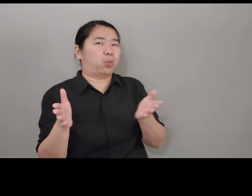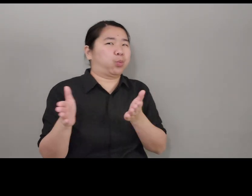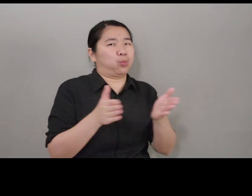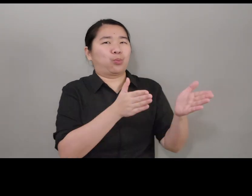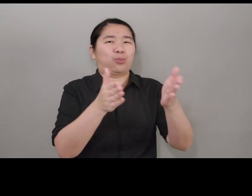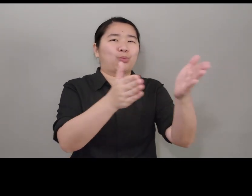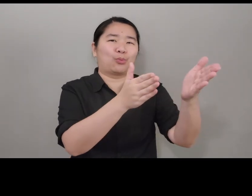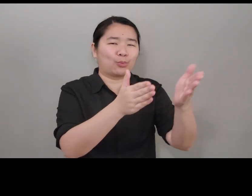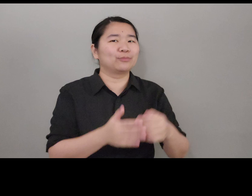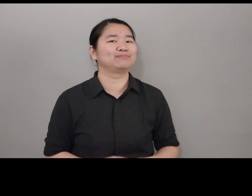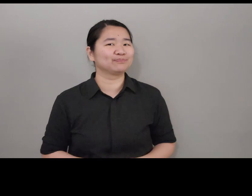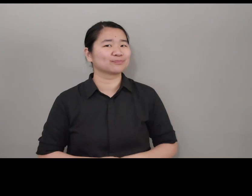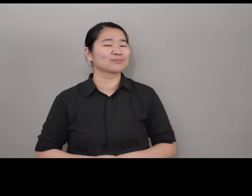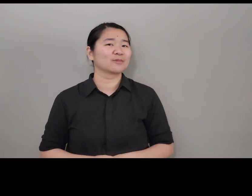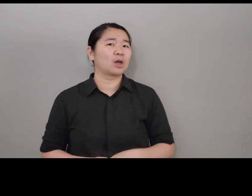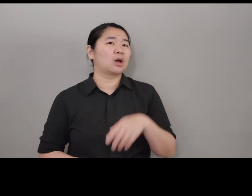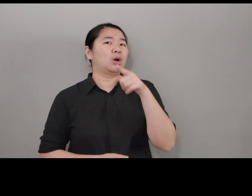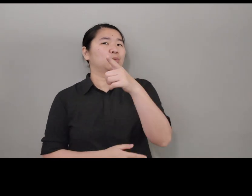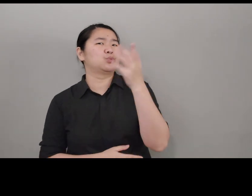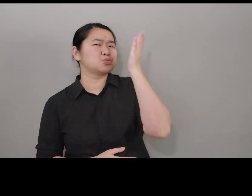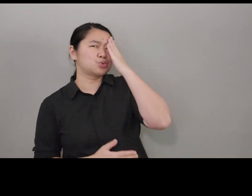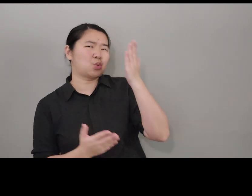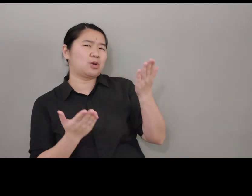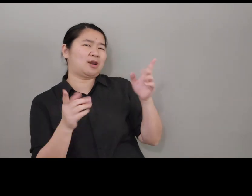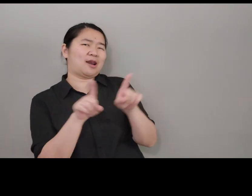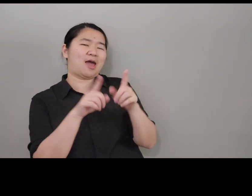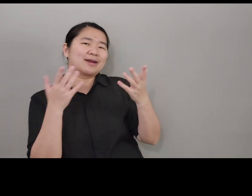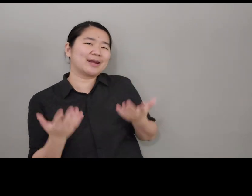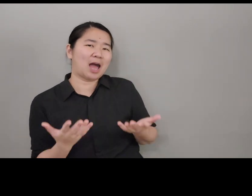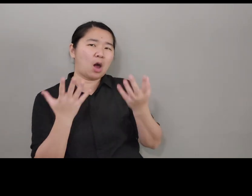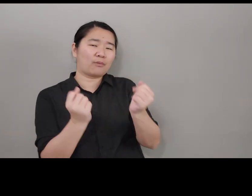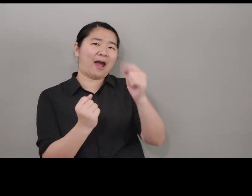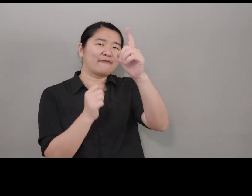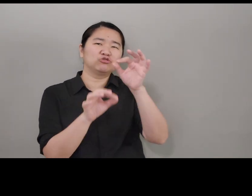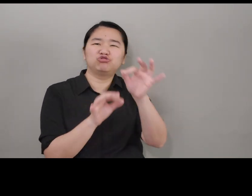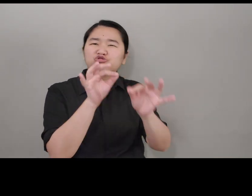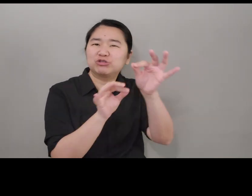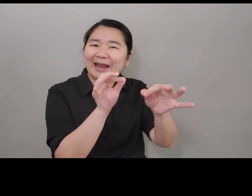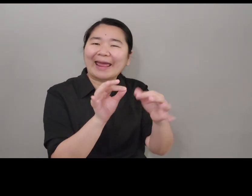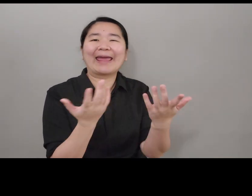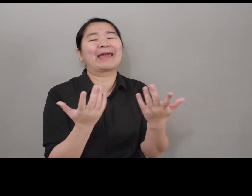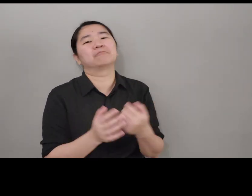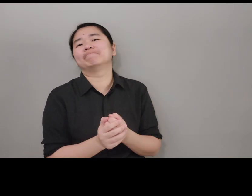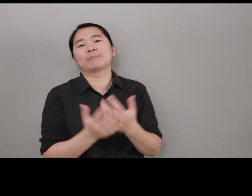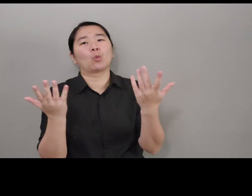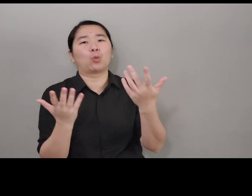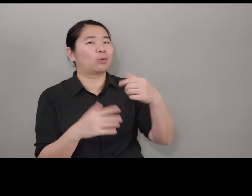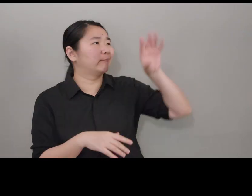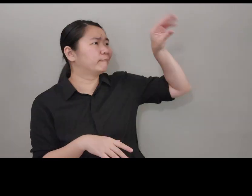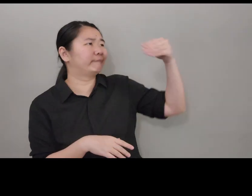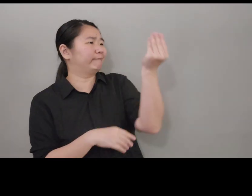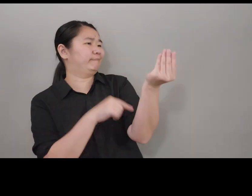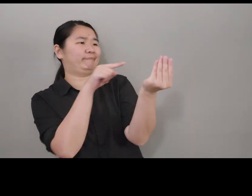strategy. And we know a lot of organizations just take a sample size and look at a representative sample of the pages or